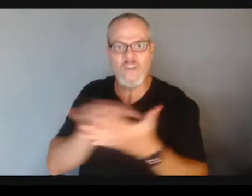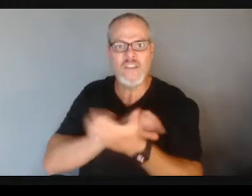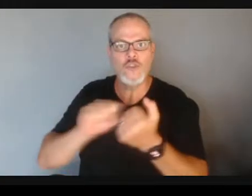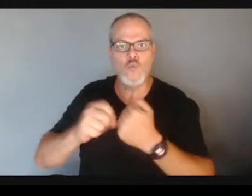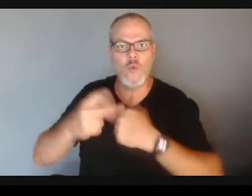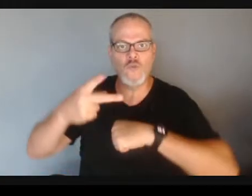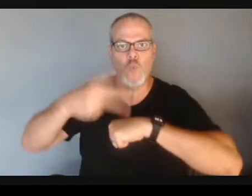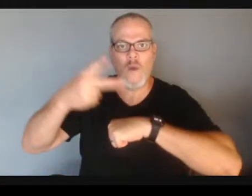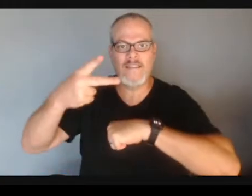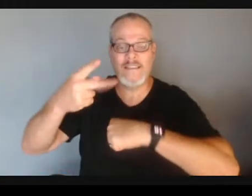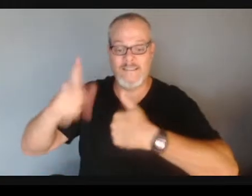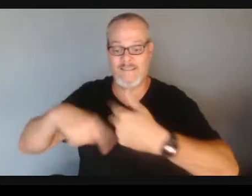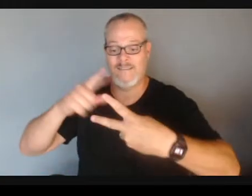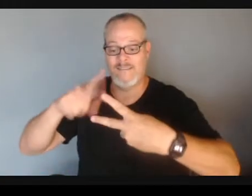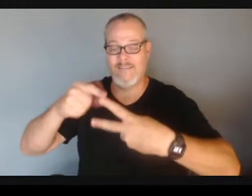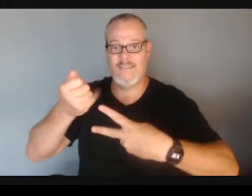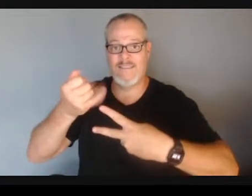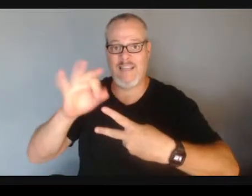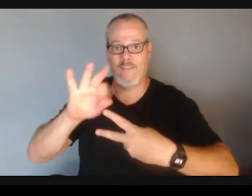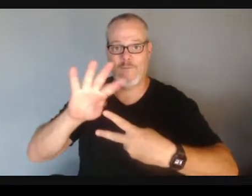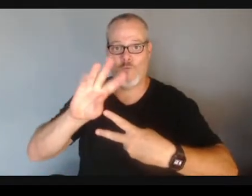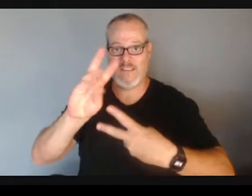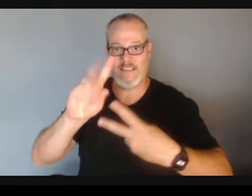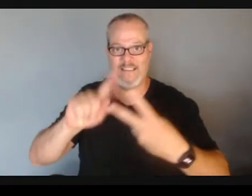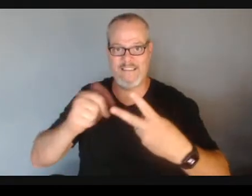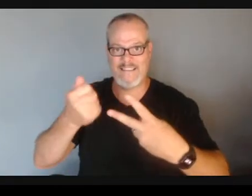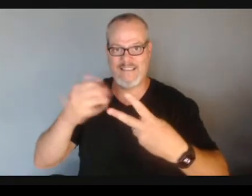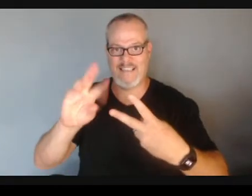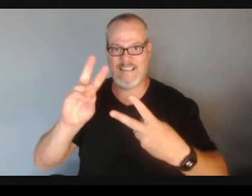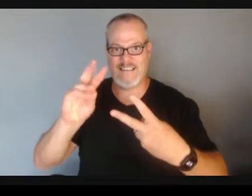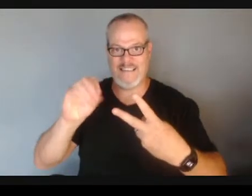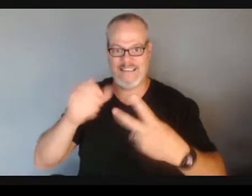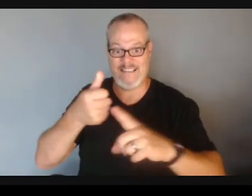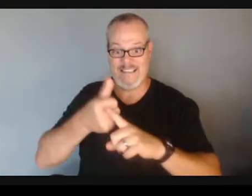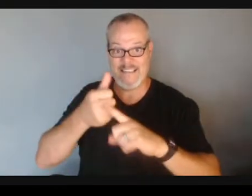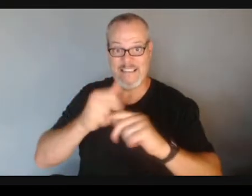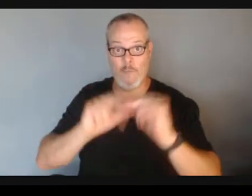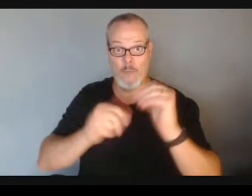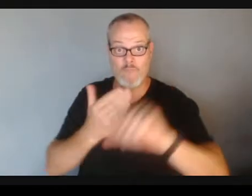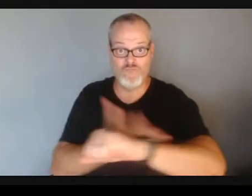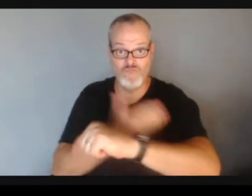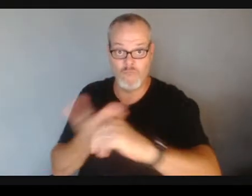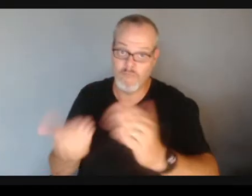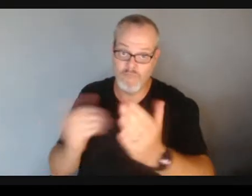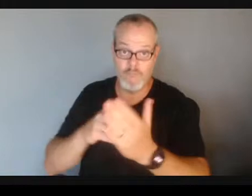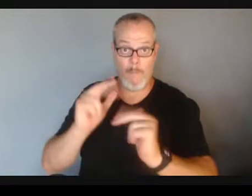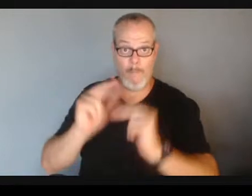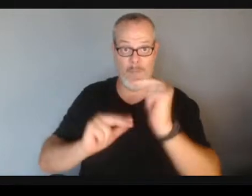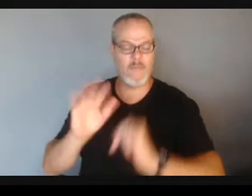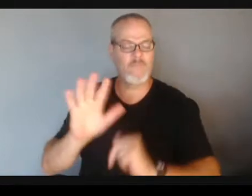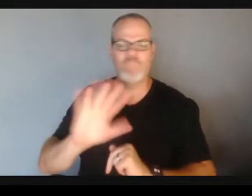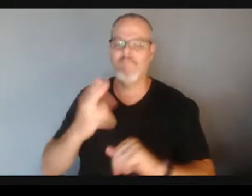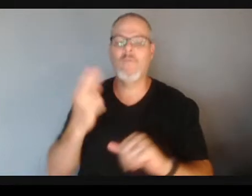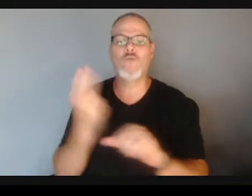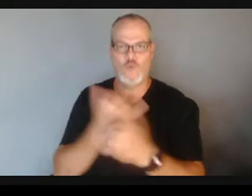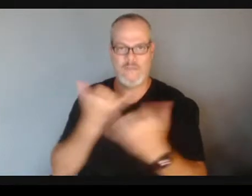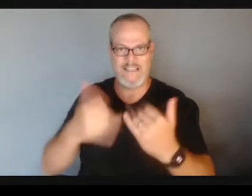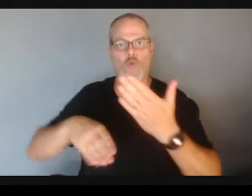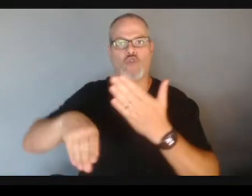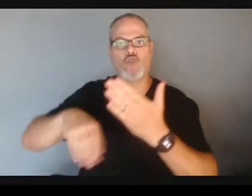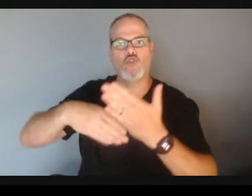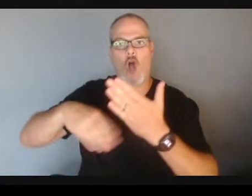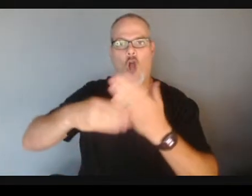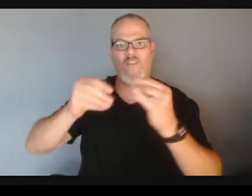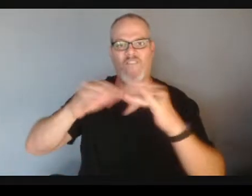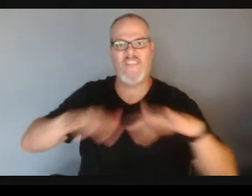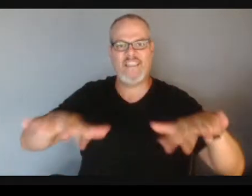once in 46, one in 1960, never to be rebuilt again, turned it into parks, soccer fields, those types of things. So yes,